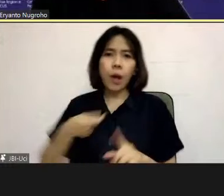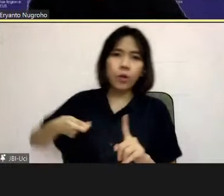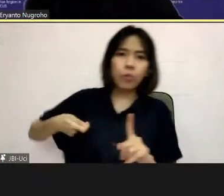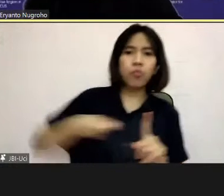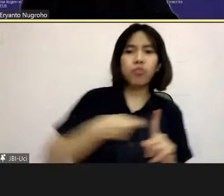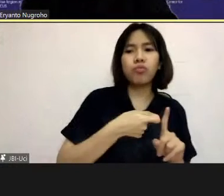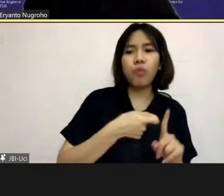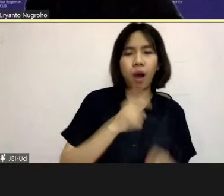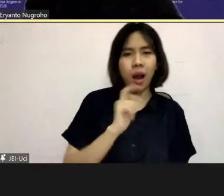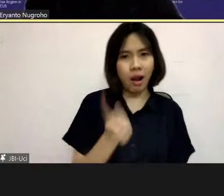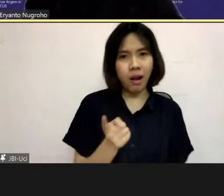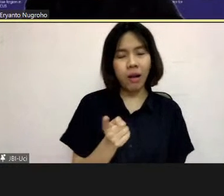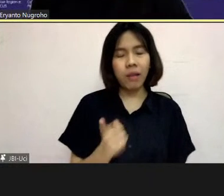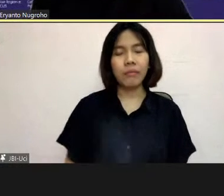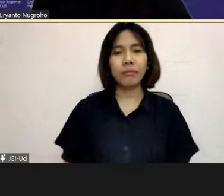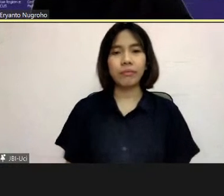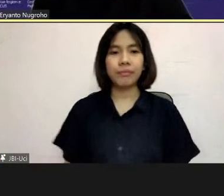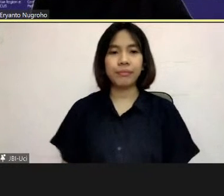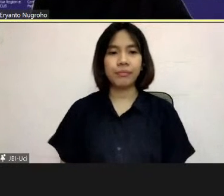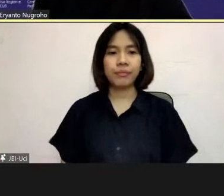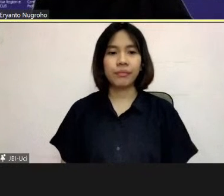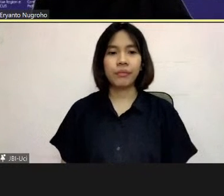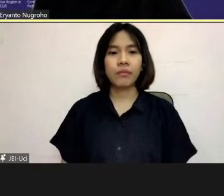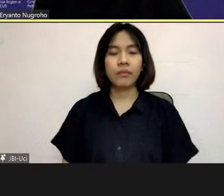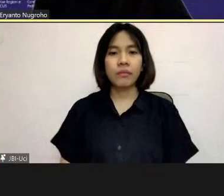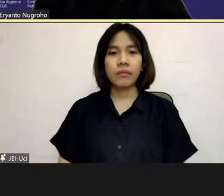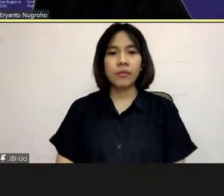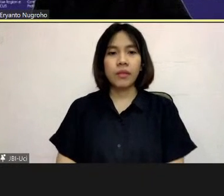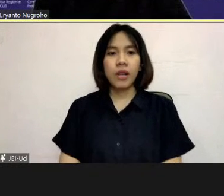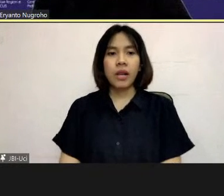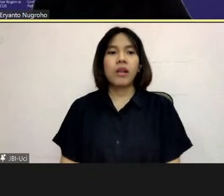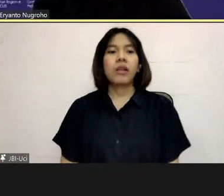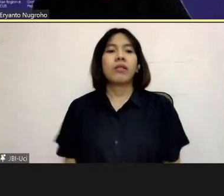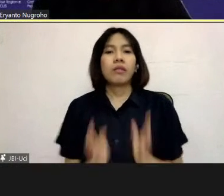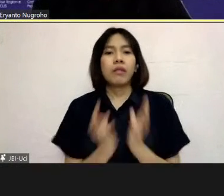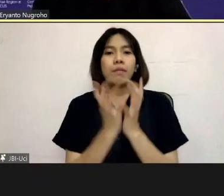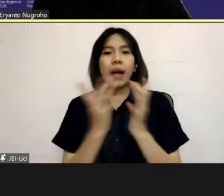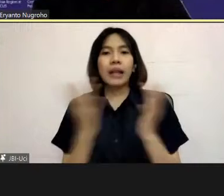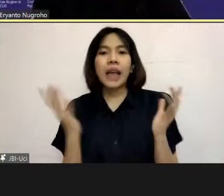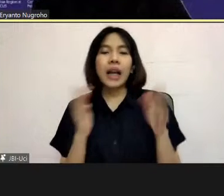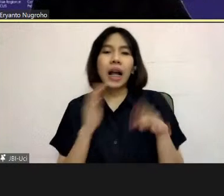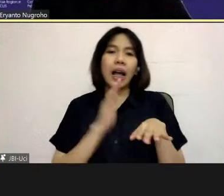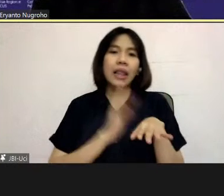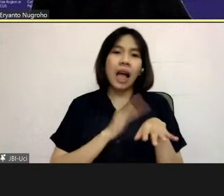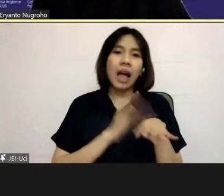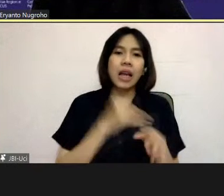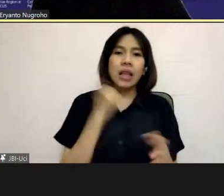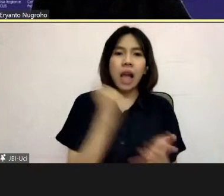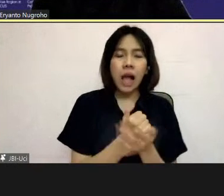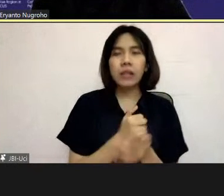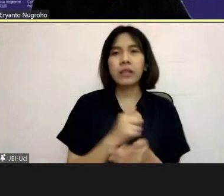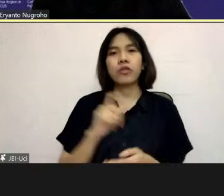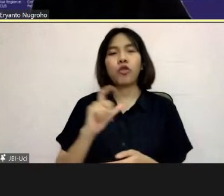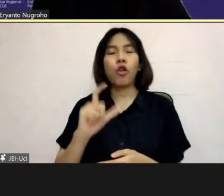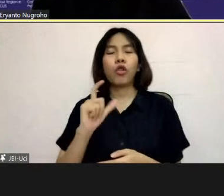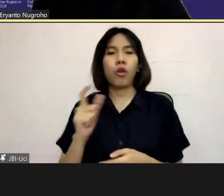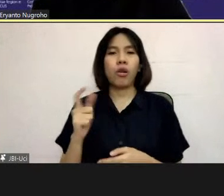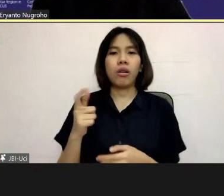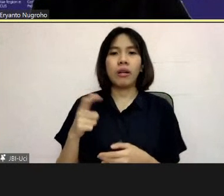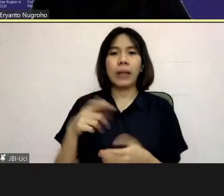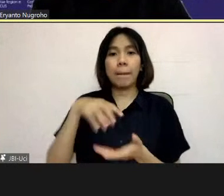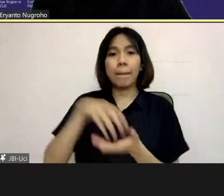America, and various other attacks and harassment. These attacks and